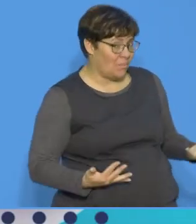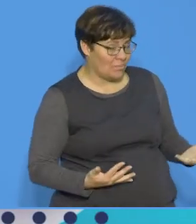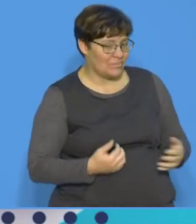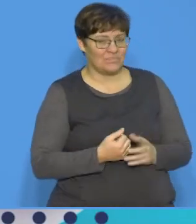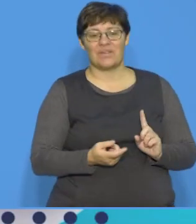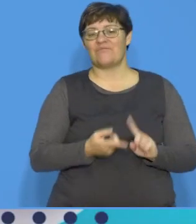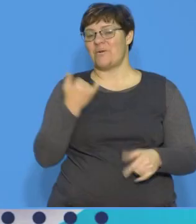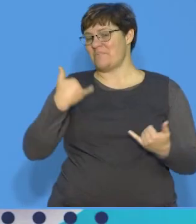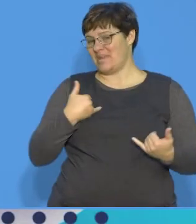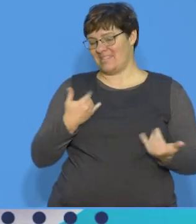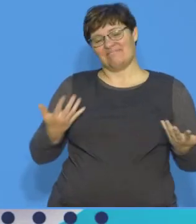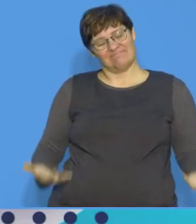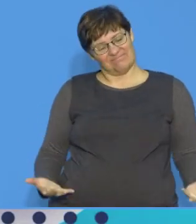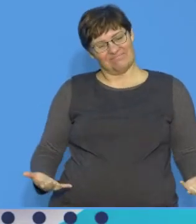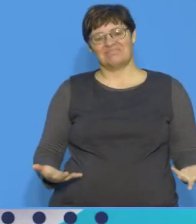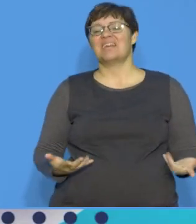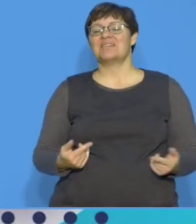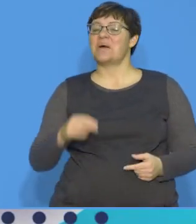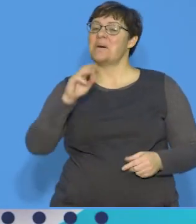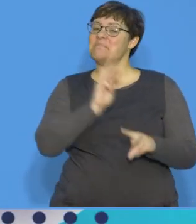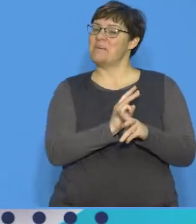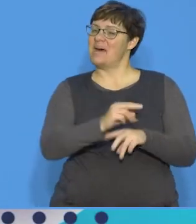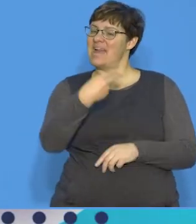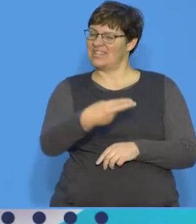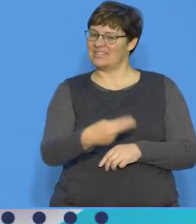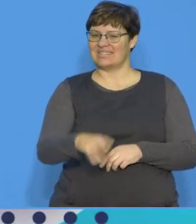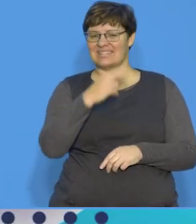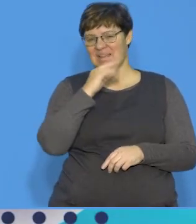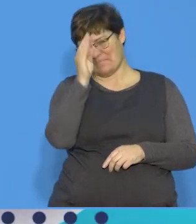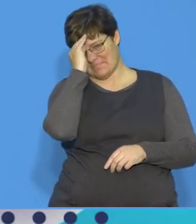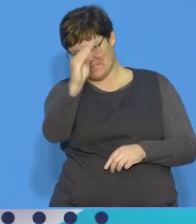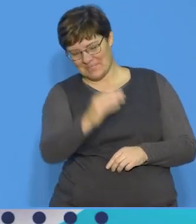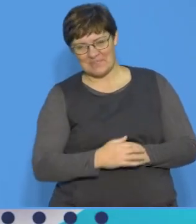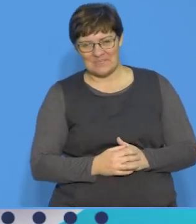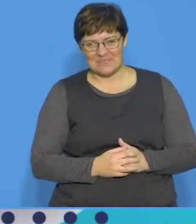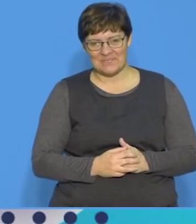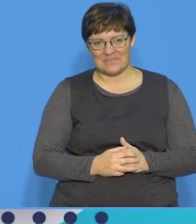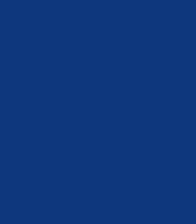from me, for today, this is Mama H saying goodbye.